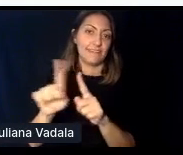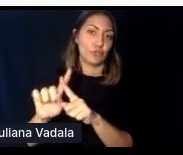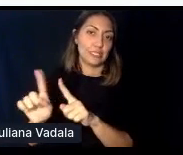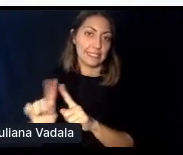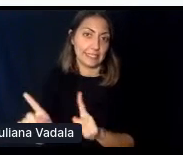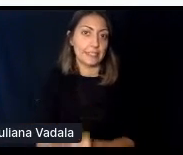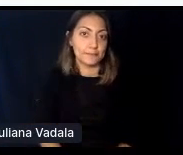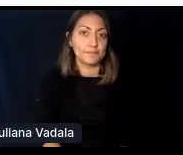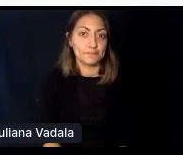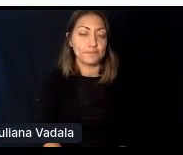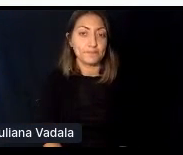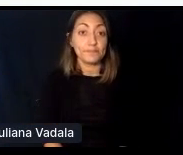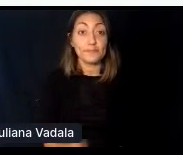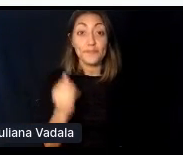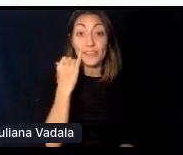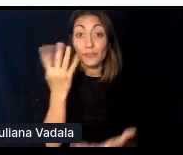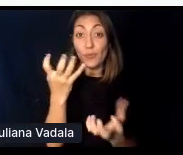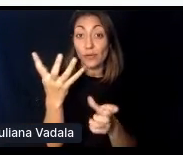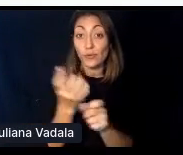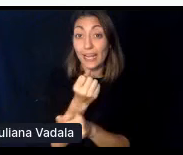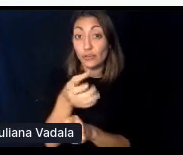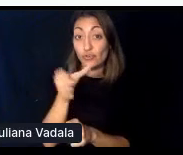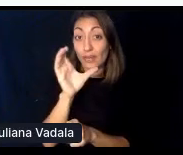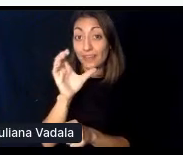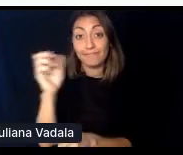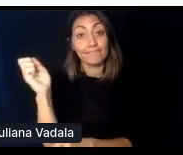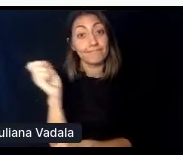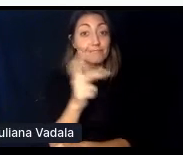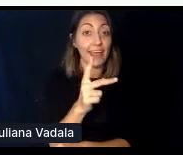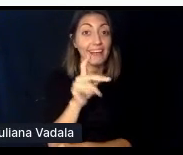back. Thank you.